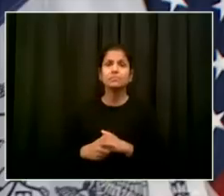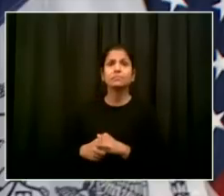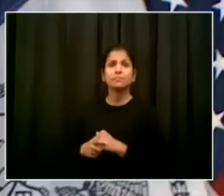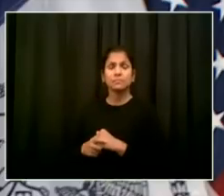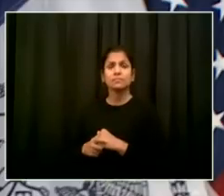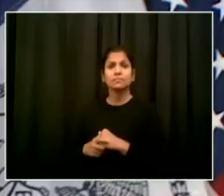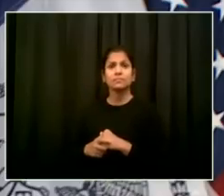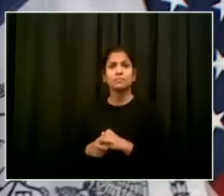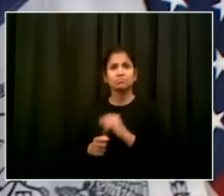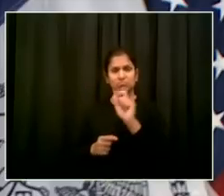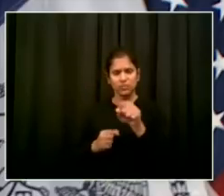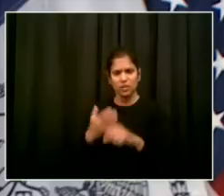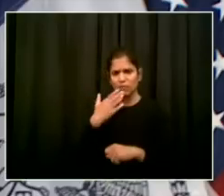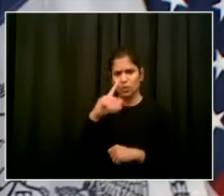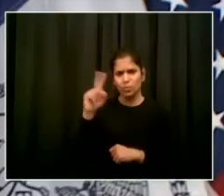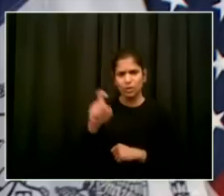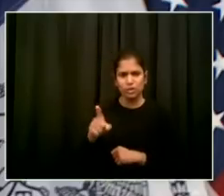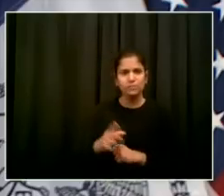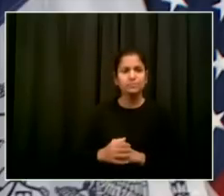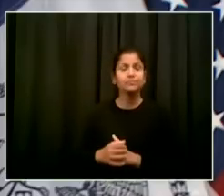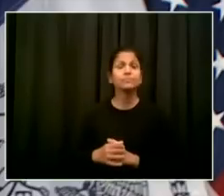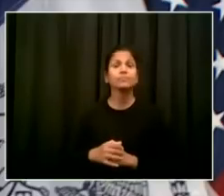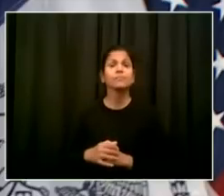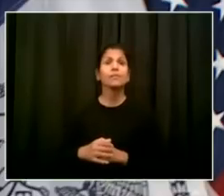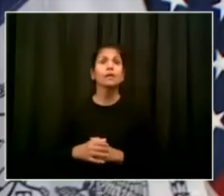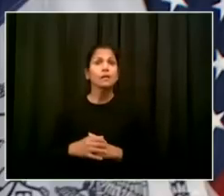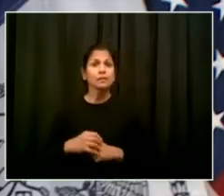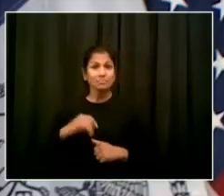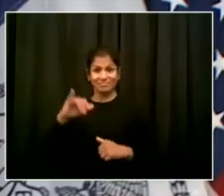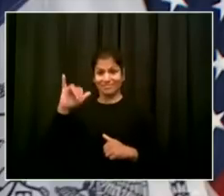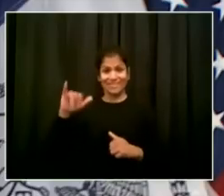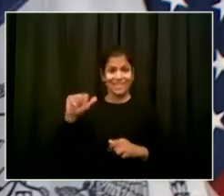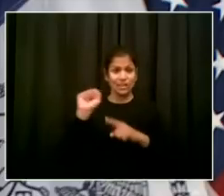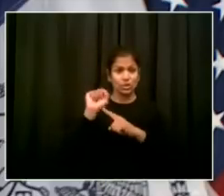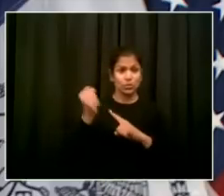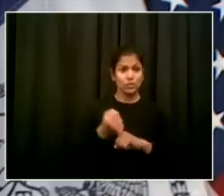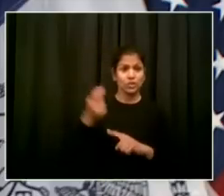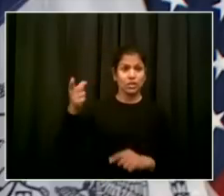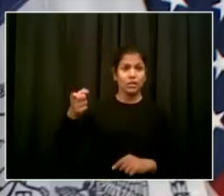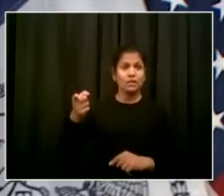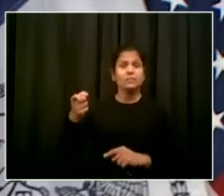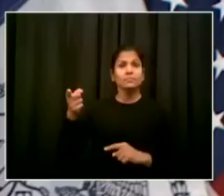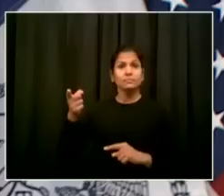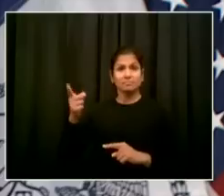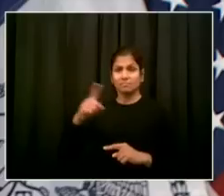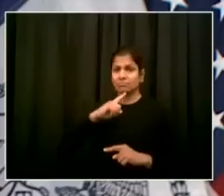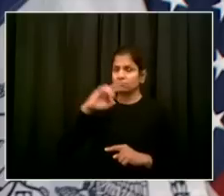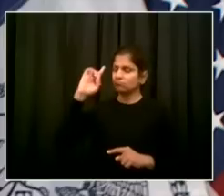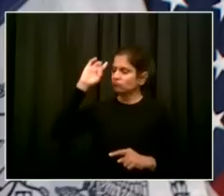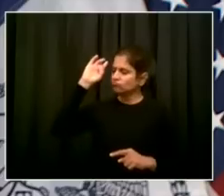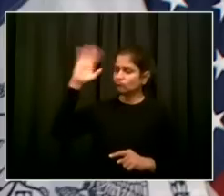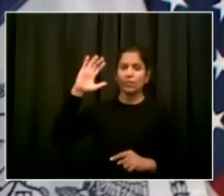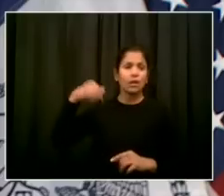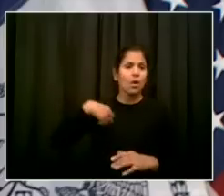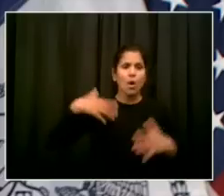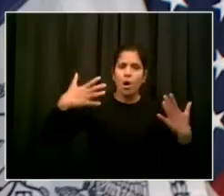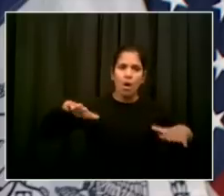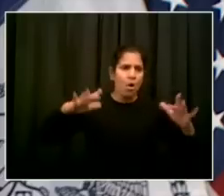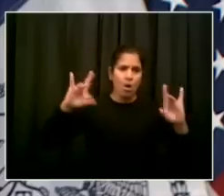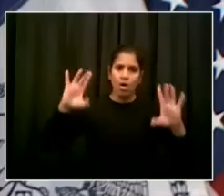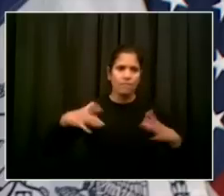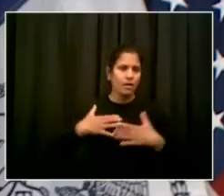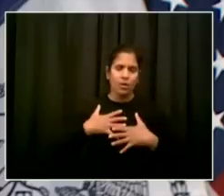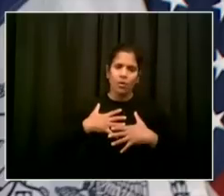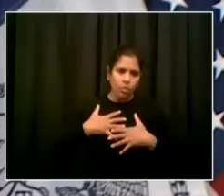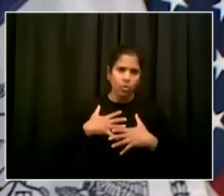most sensitive part of this whole crisis from the beginning. So we're going to look to the state for guidance on that. The state regulates nursing